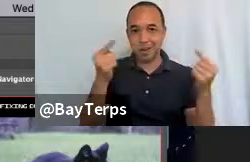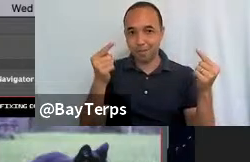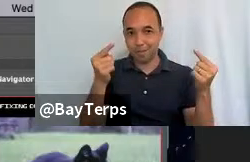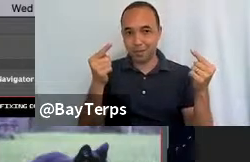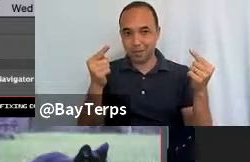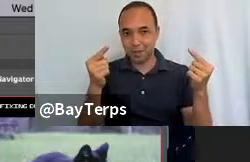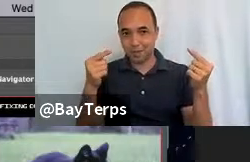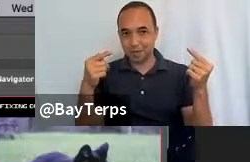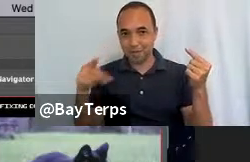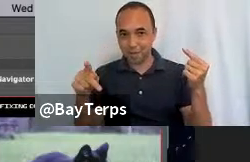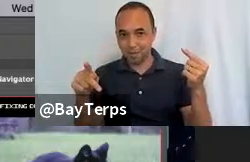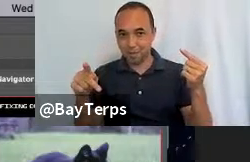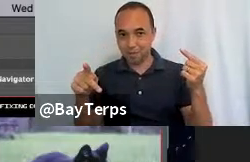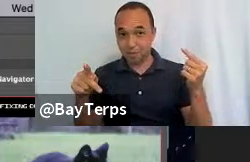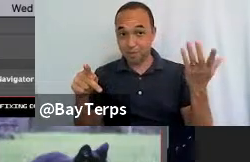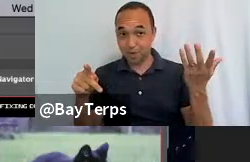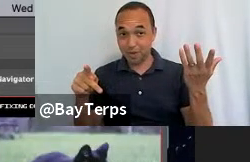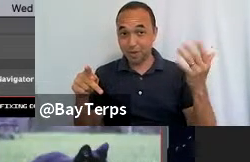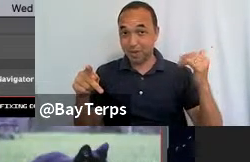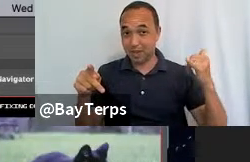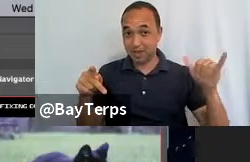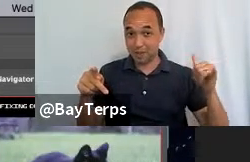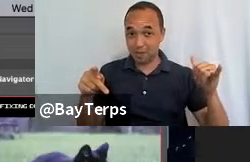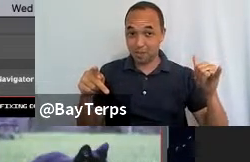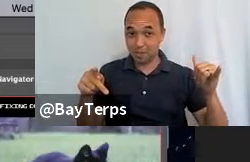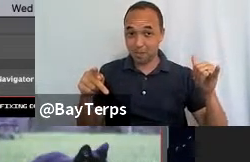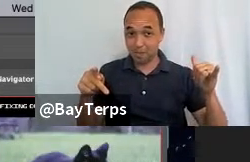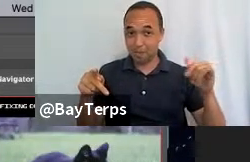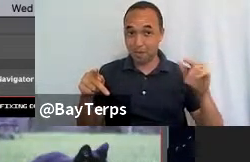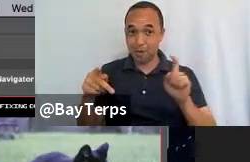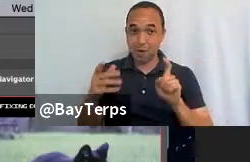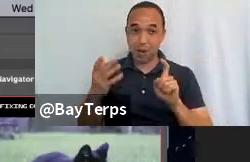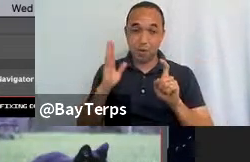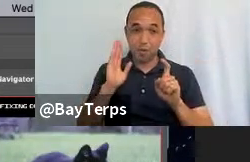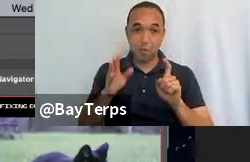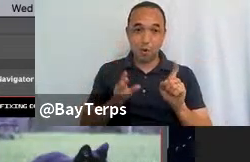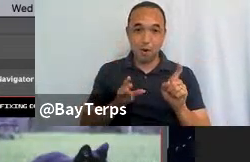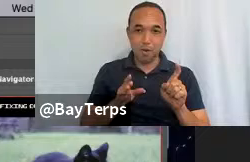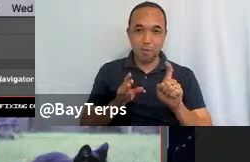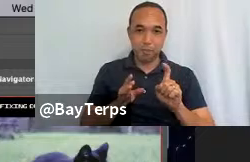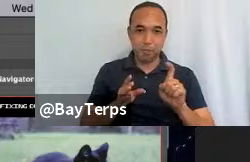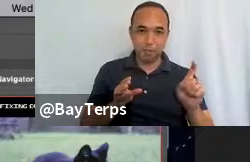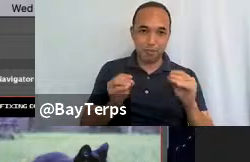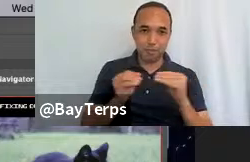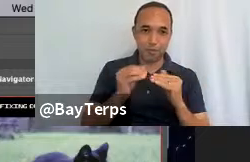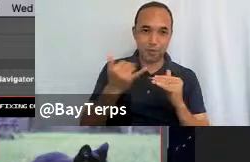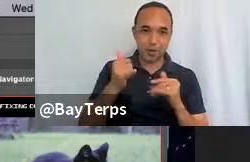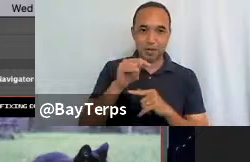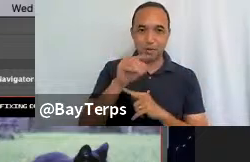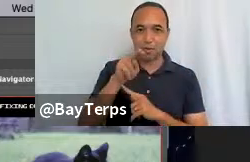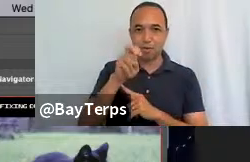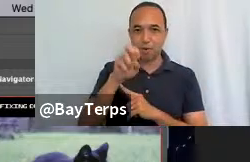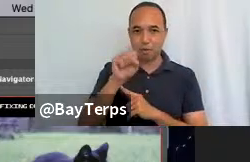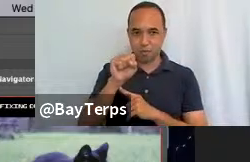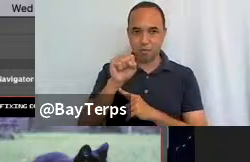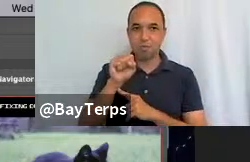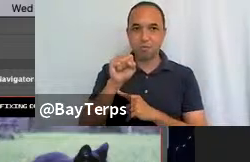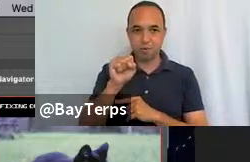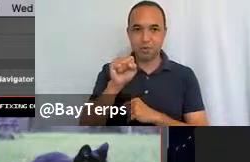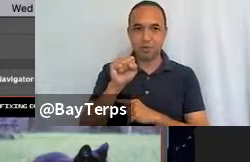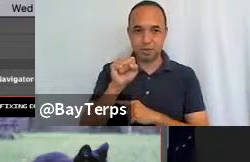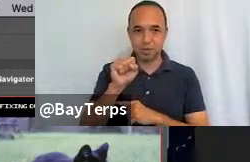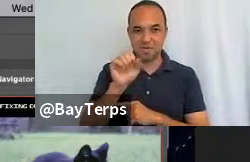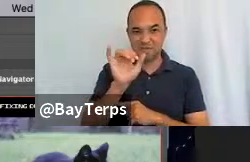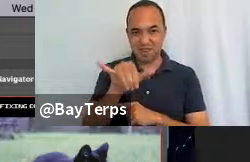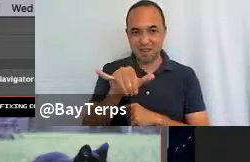purple is yellow. So I'm going to pull more of the yellow tones in here. Things